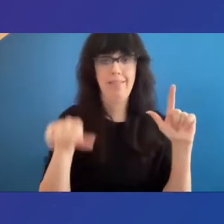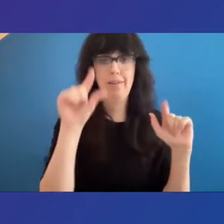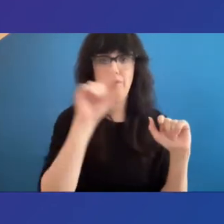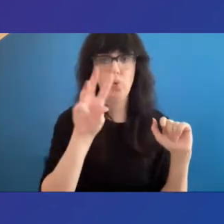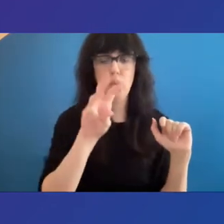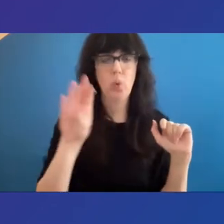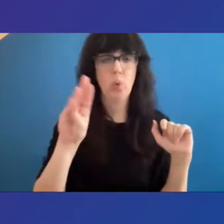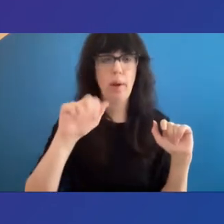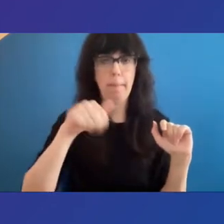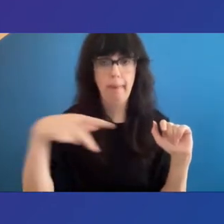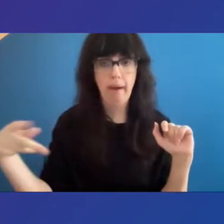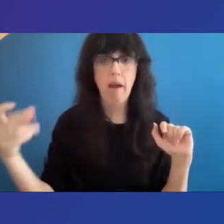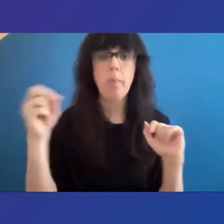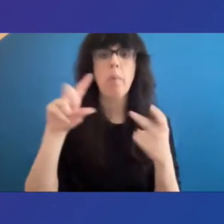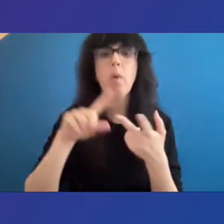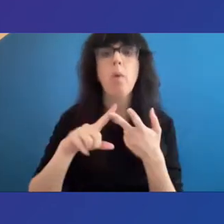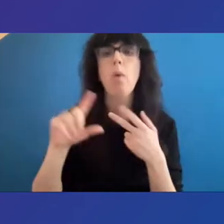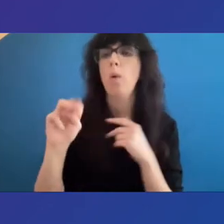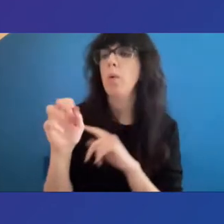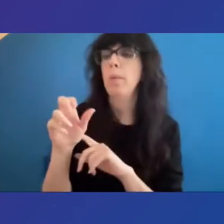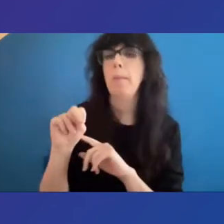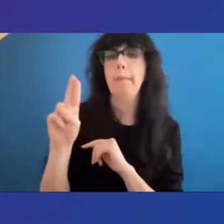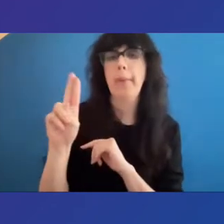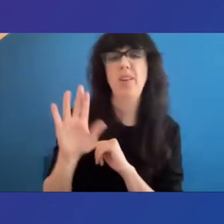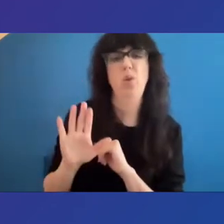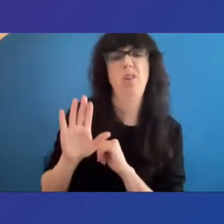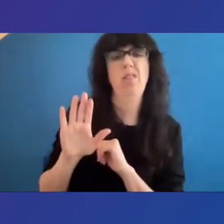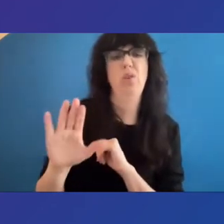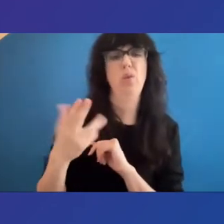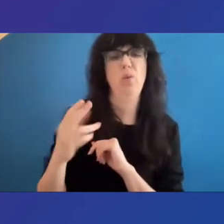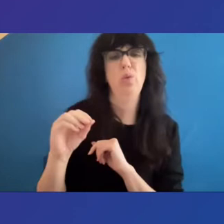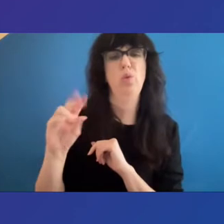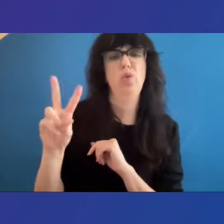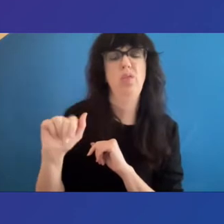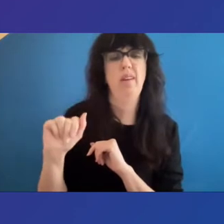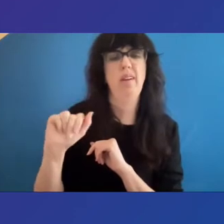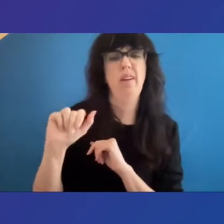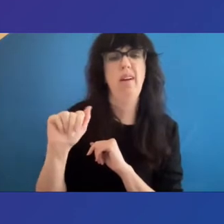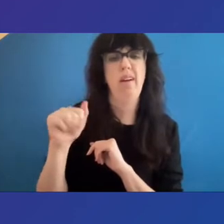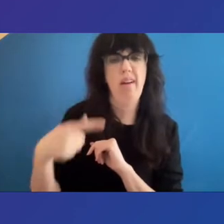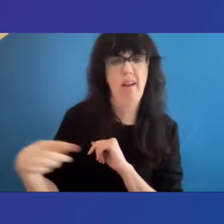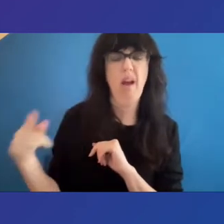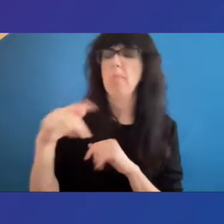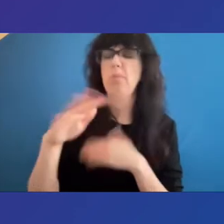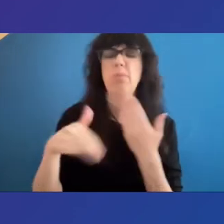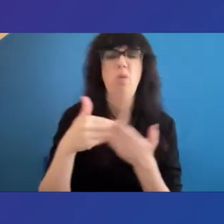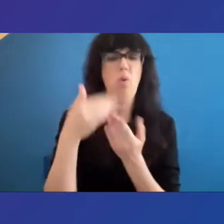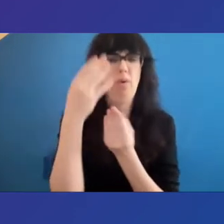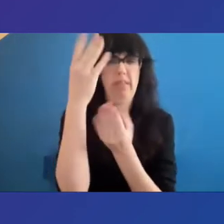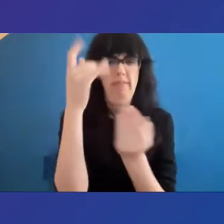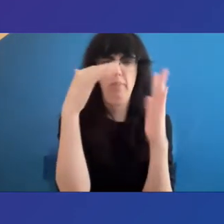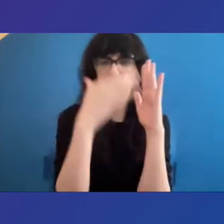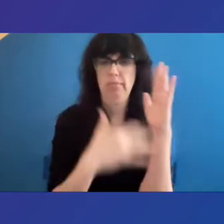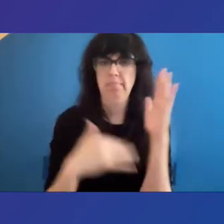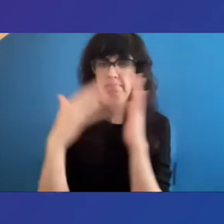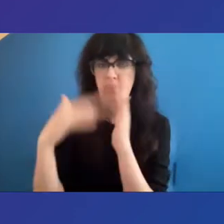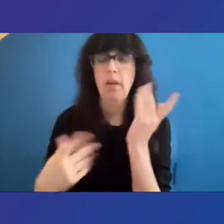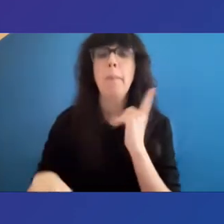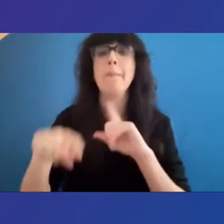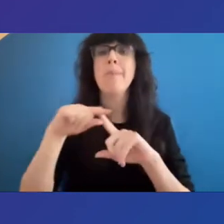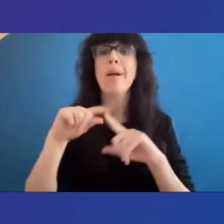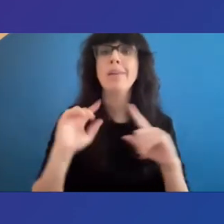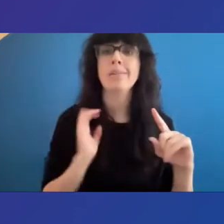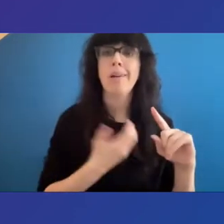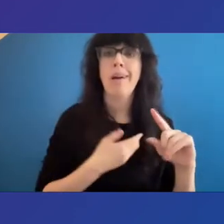app or the menu of your Hoover mobile app. This information is also available on our website.